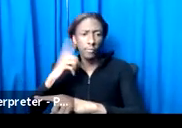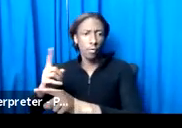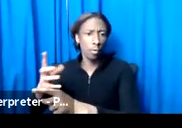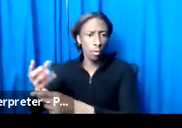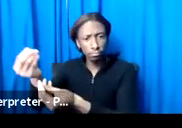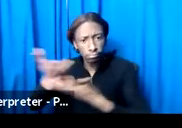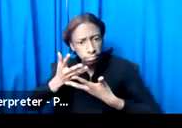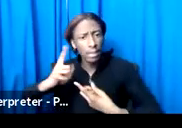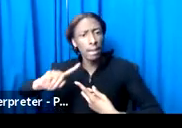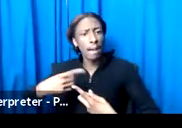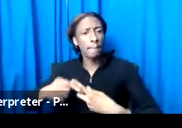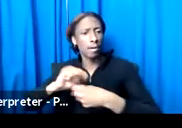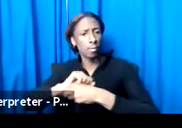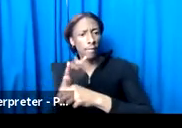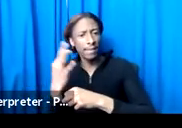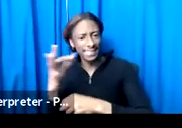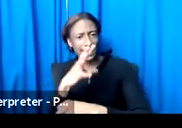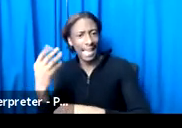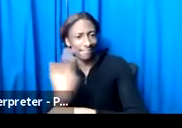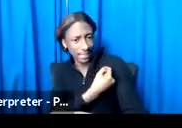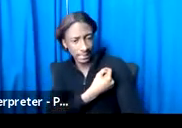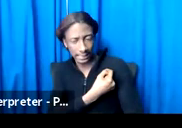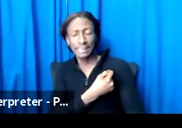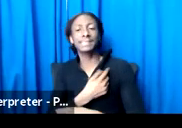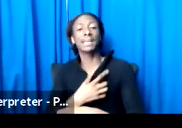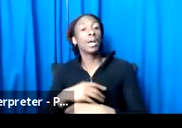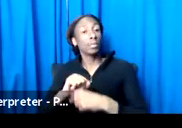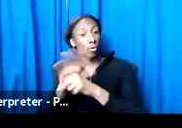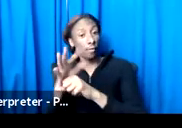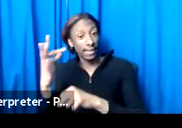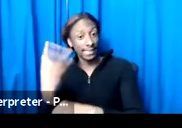the COVID-19 vaccines. The COVID-19 vaccines are